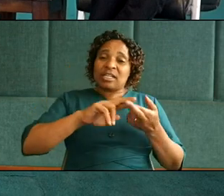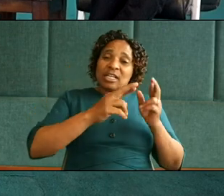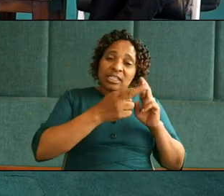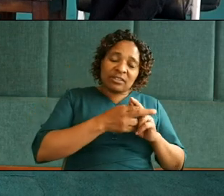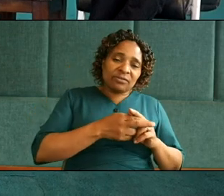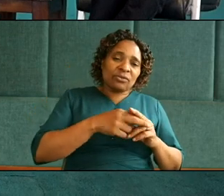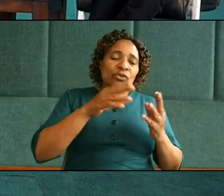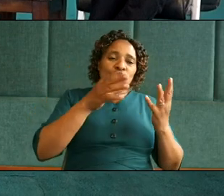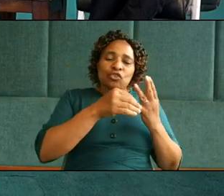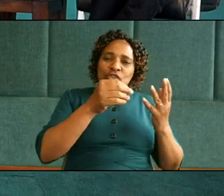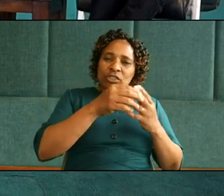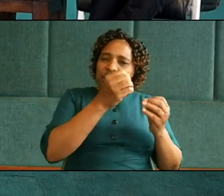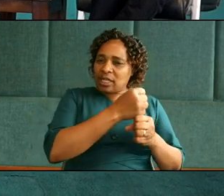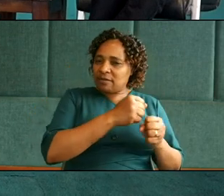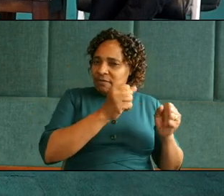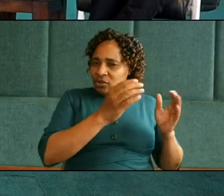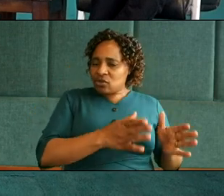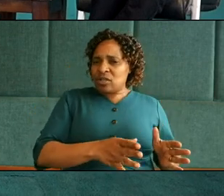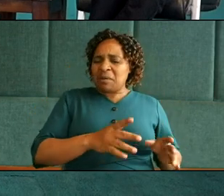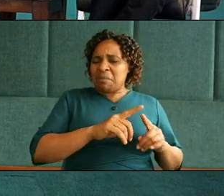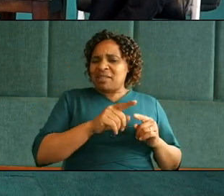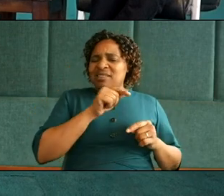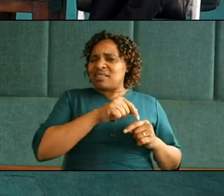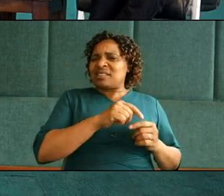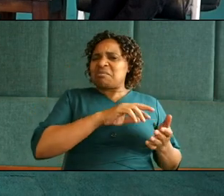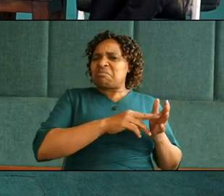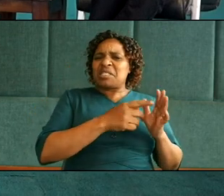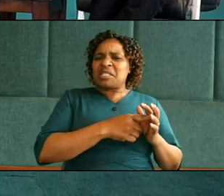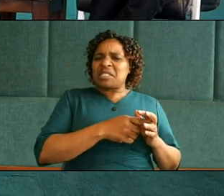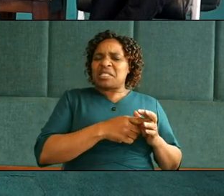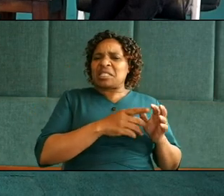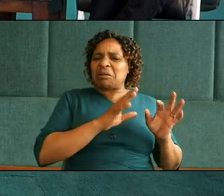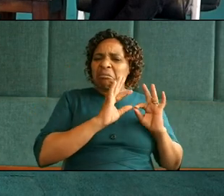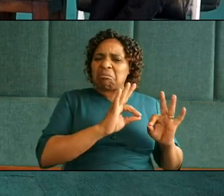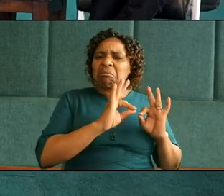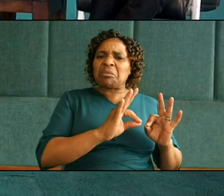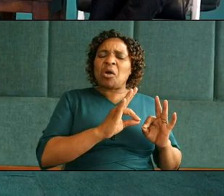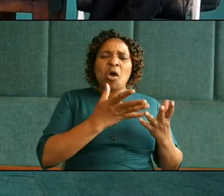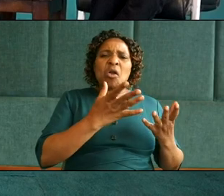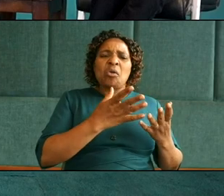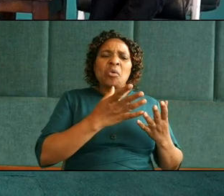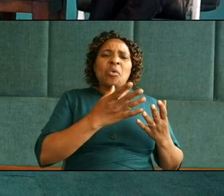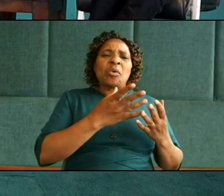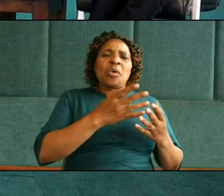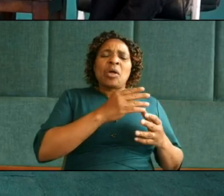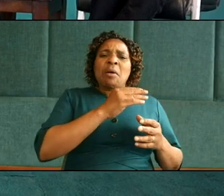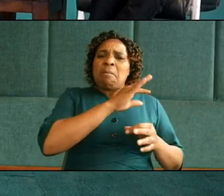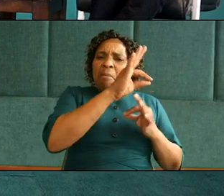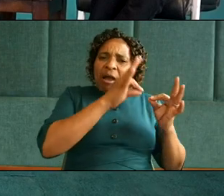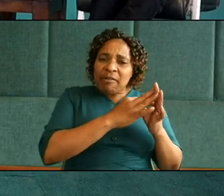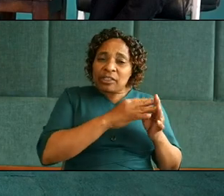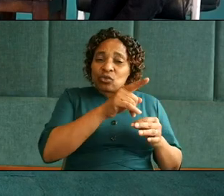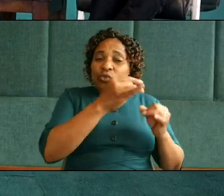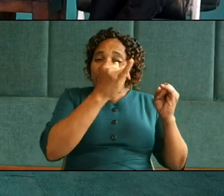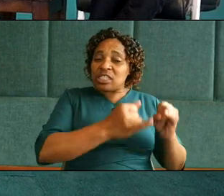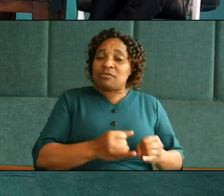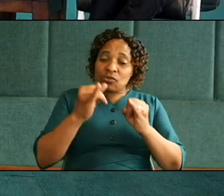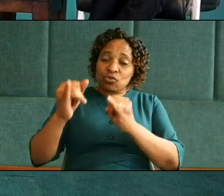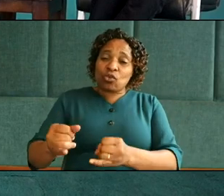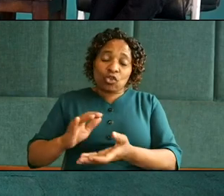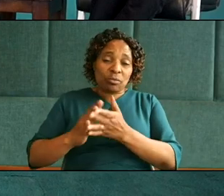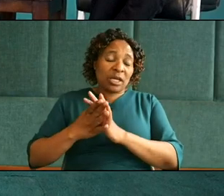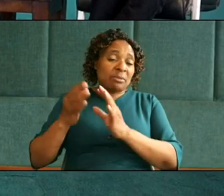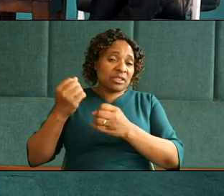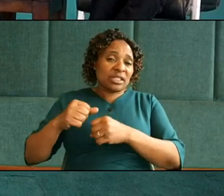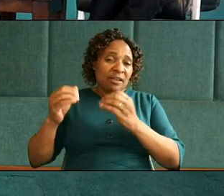may have chosen salvation, but that doesn't mean that it is automatic for you as an individual that you'll be saved. It is for you to